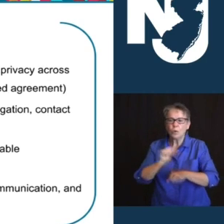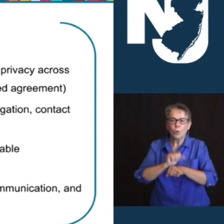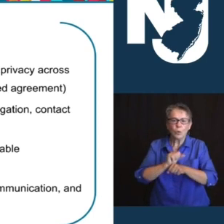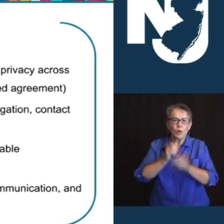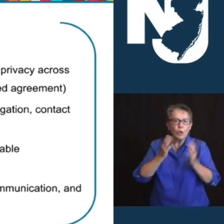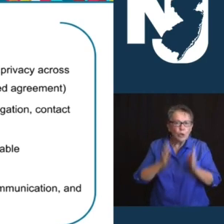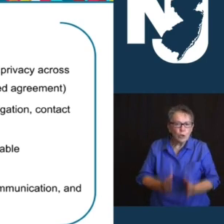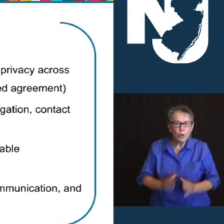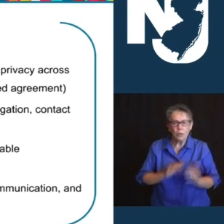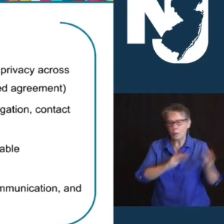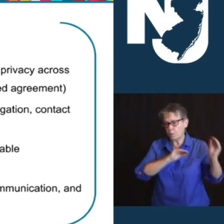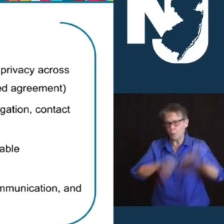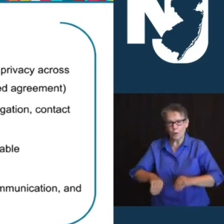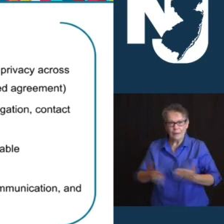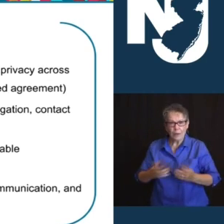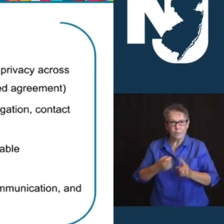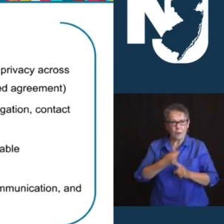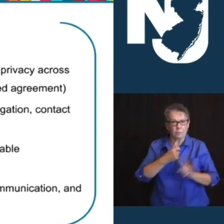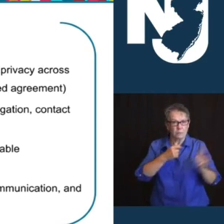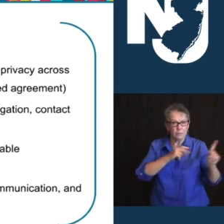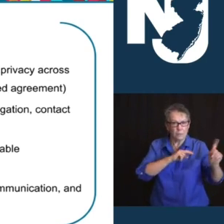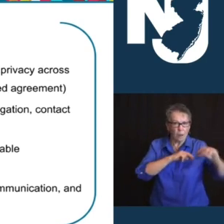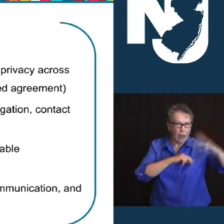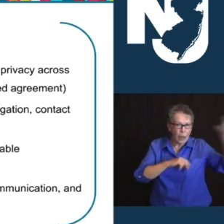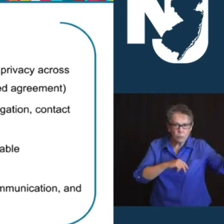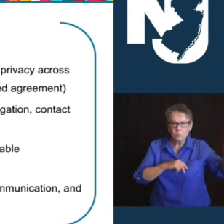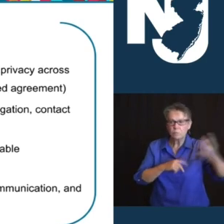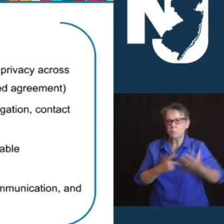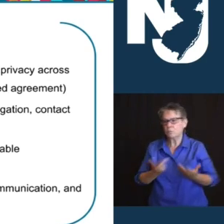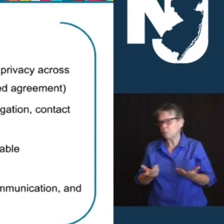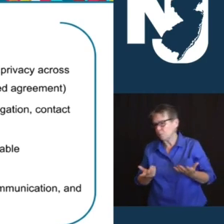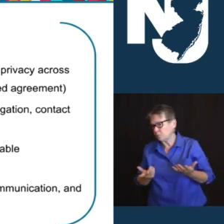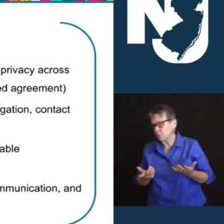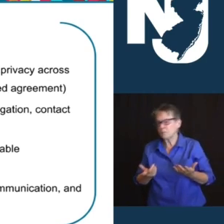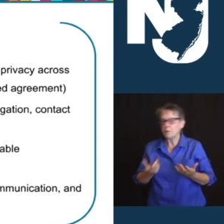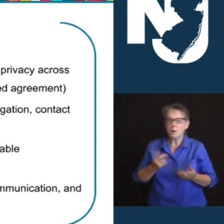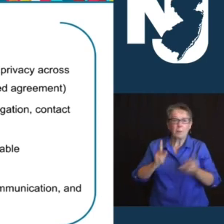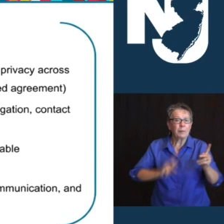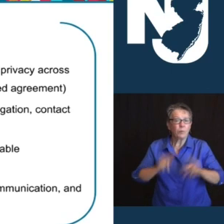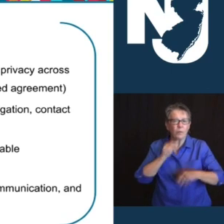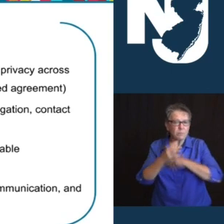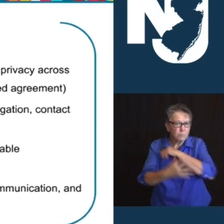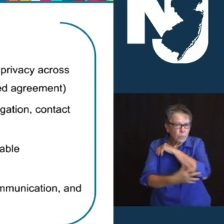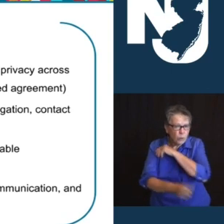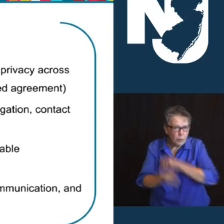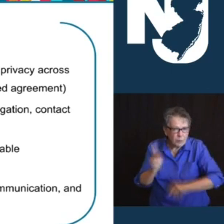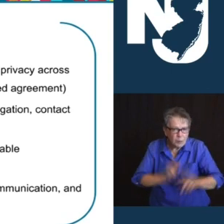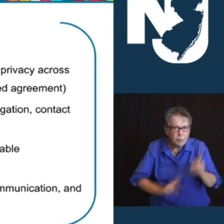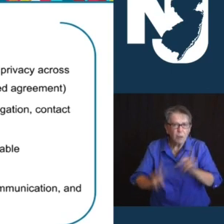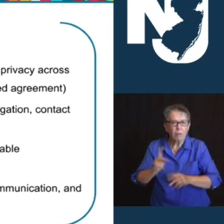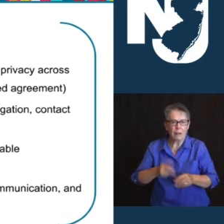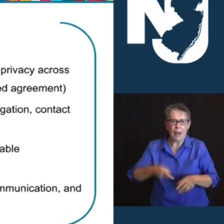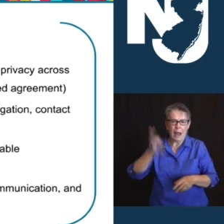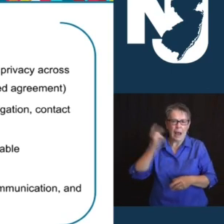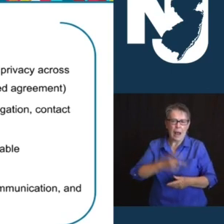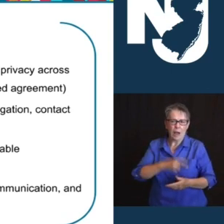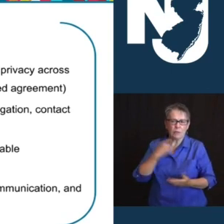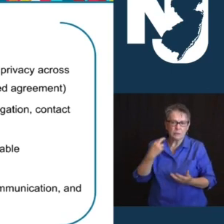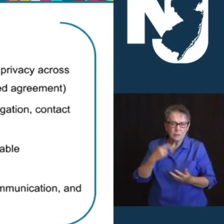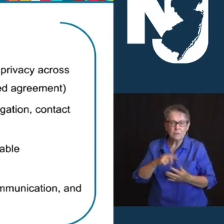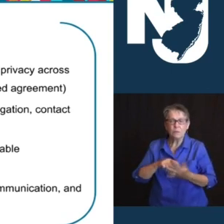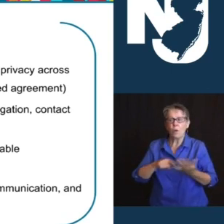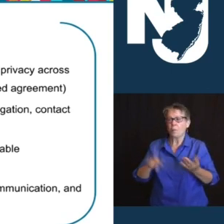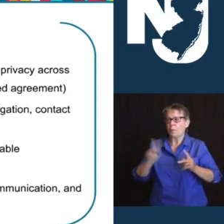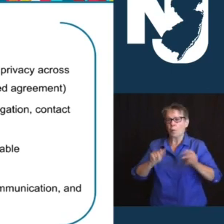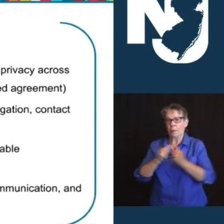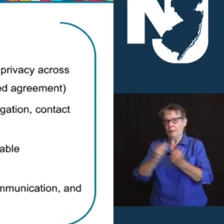those experiencing food and housing insecurity, and people living with disabilities. The training is also focused on the